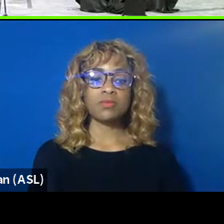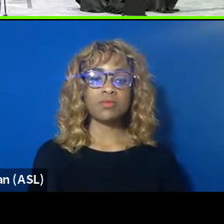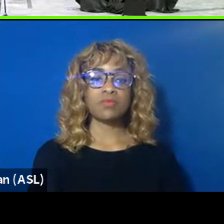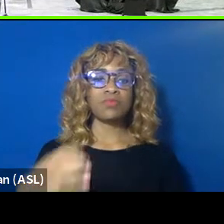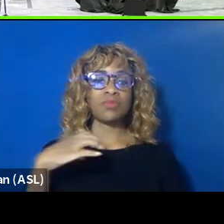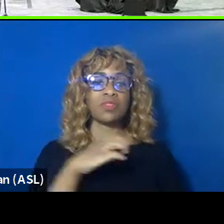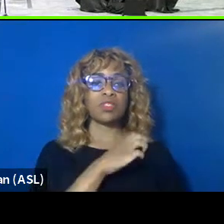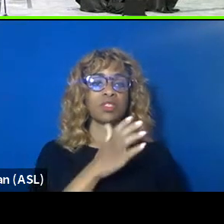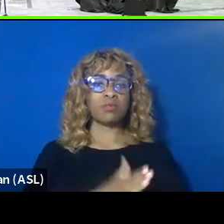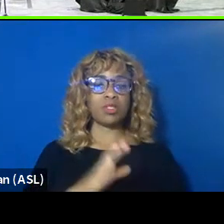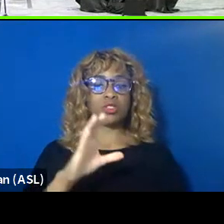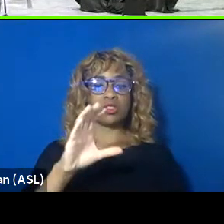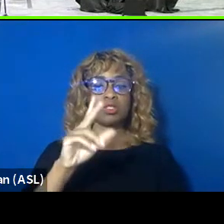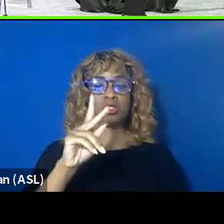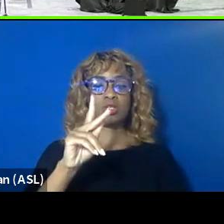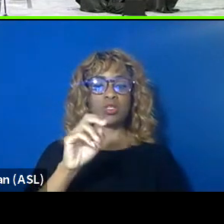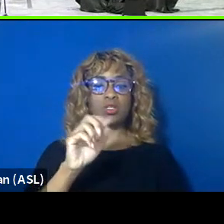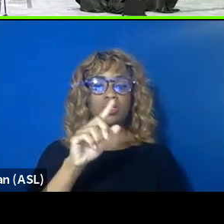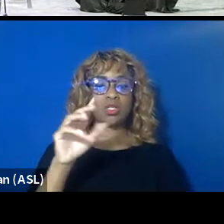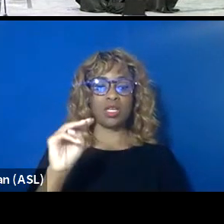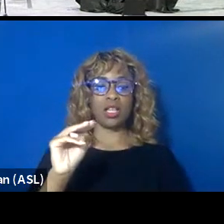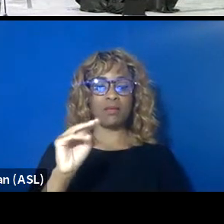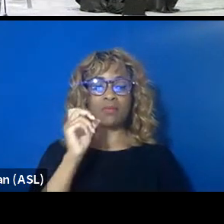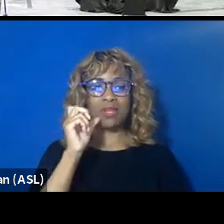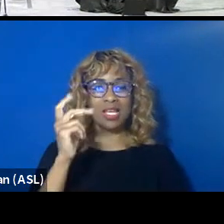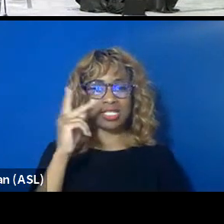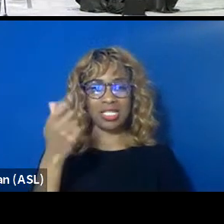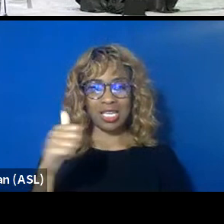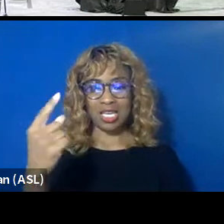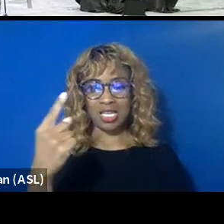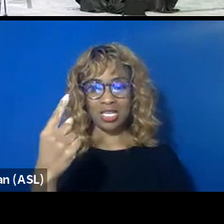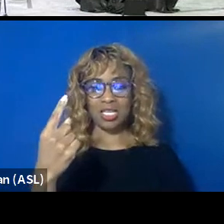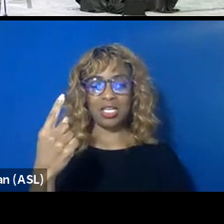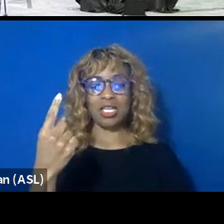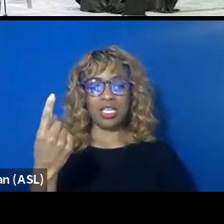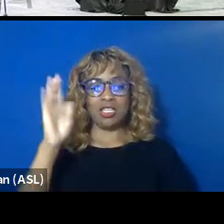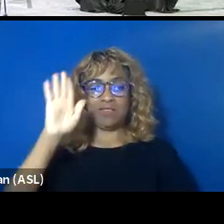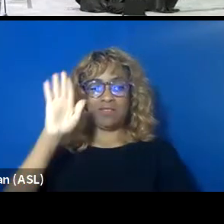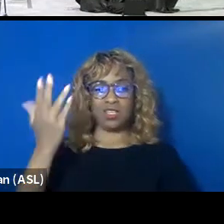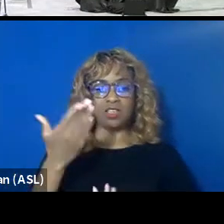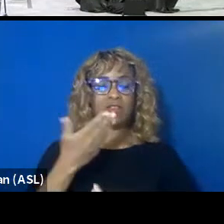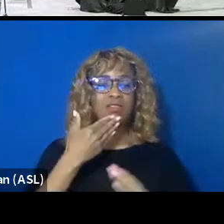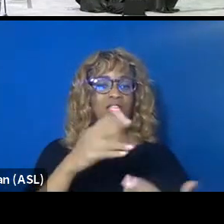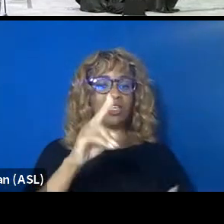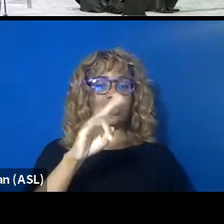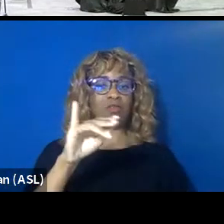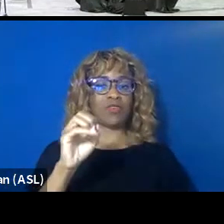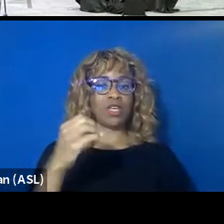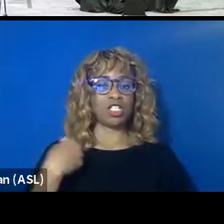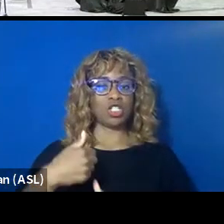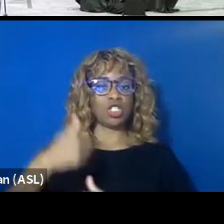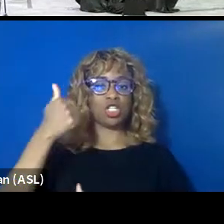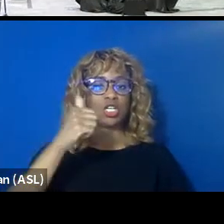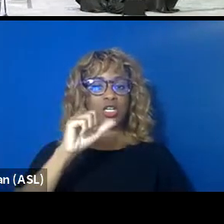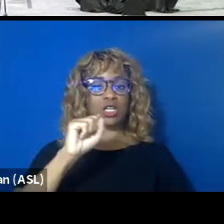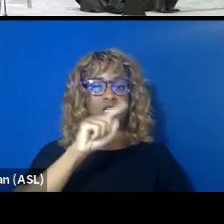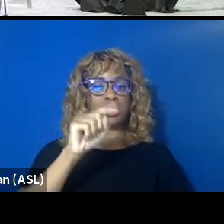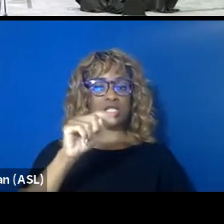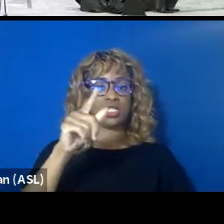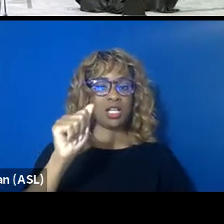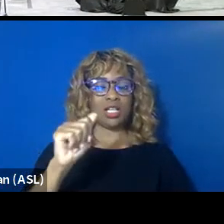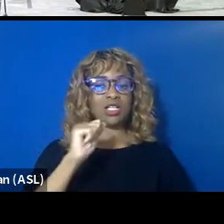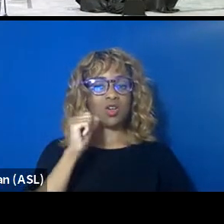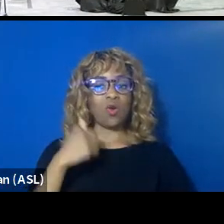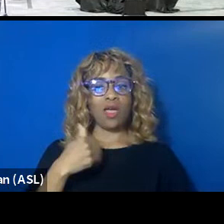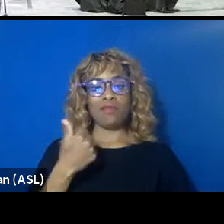Commissioner Kellum, I'm not seeing any in the room. Thank you, Vice Chair Zatella. And I don't have any from Commissioner Clark or